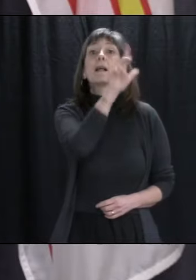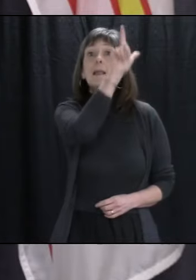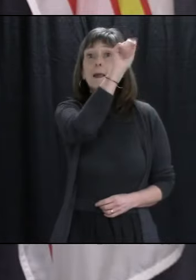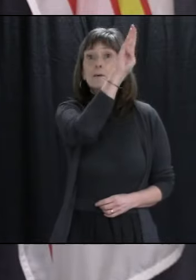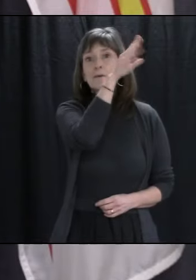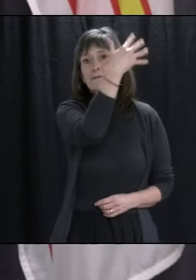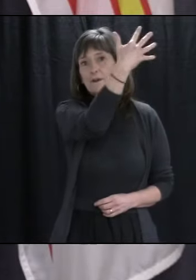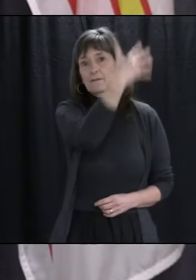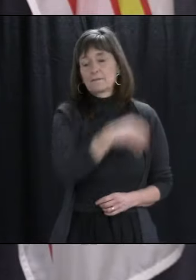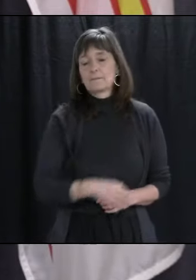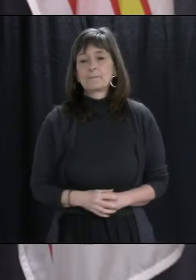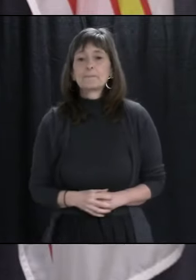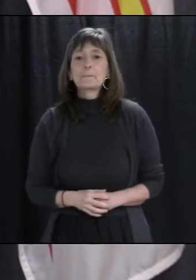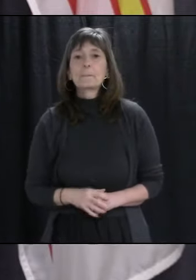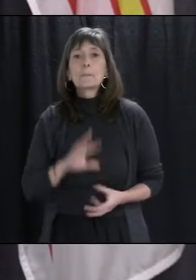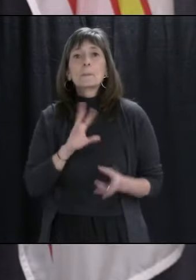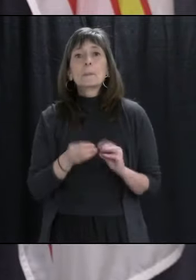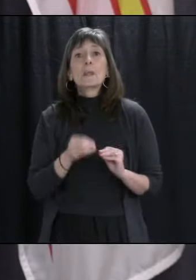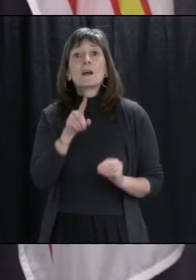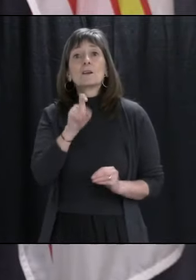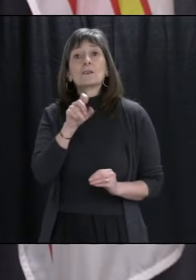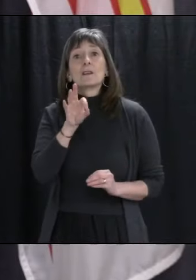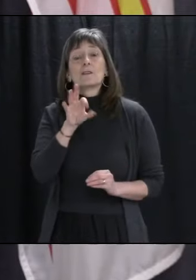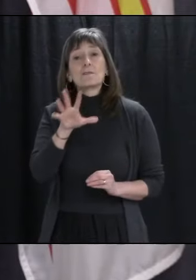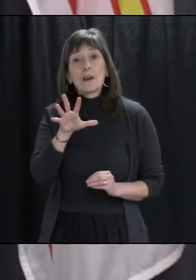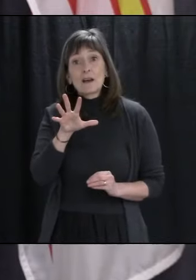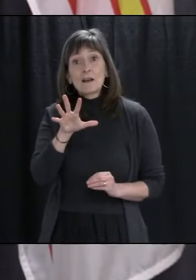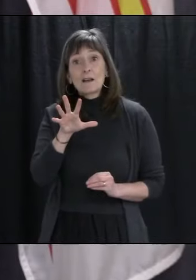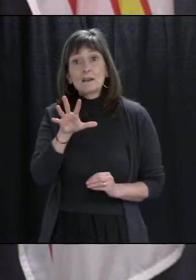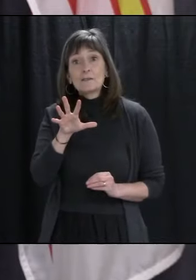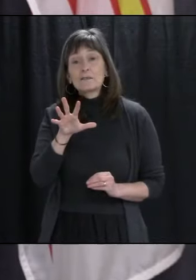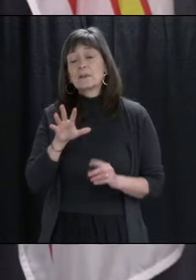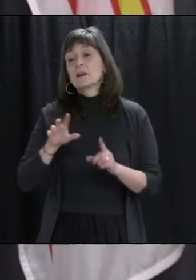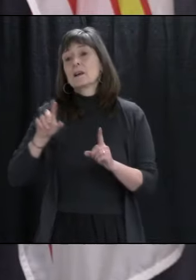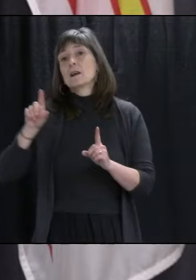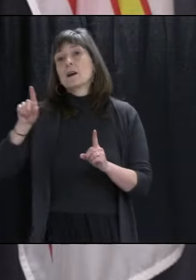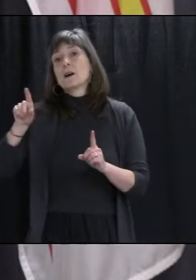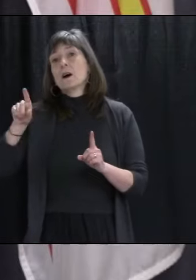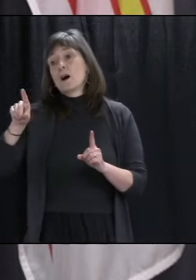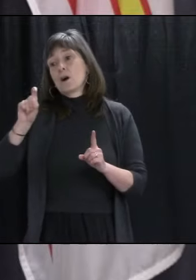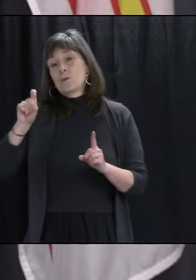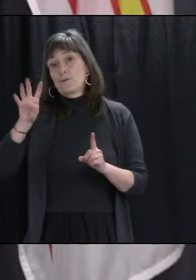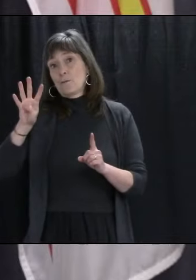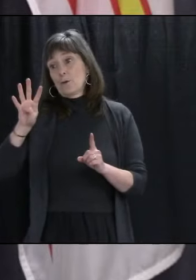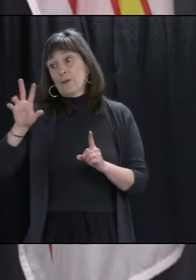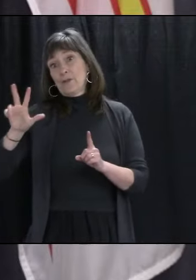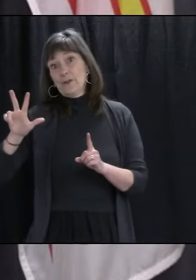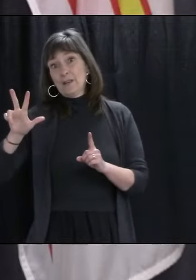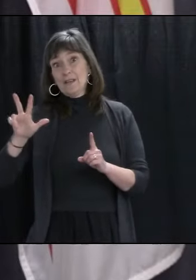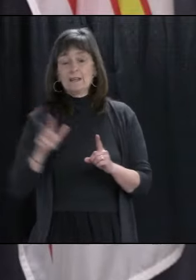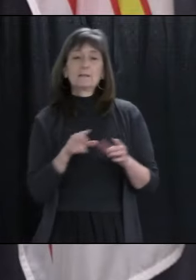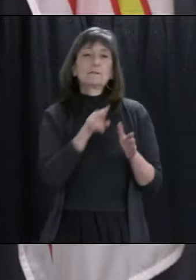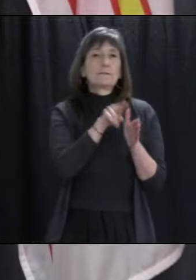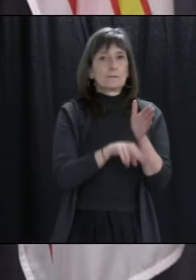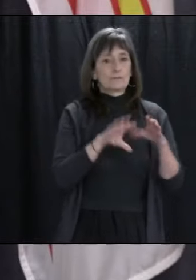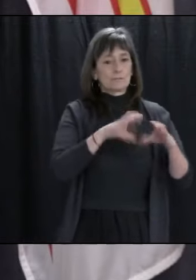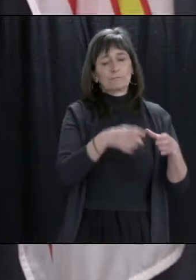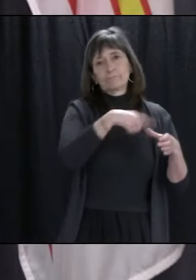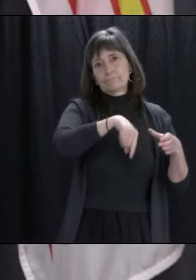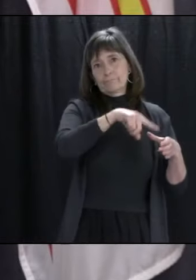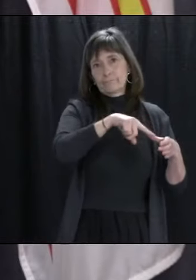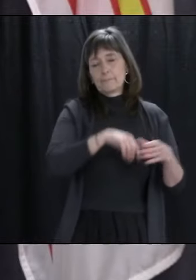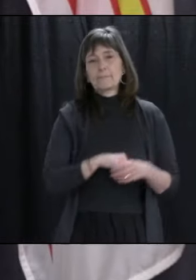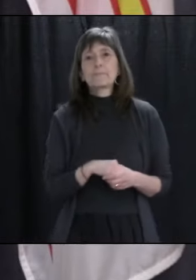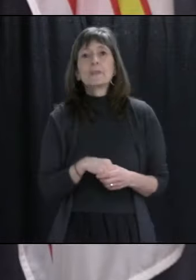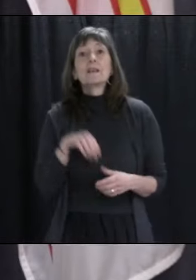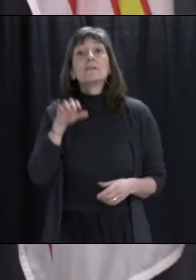Health. Of the 195 cases, 143 are related to the Calls Funeral Home cluster.